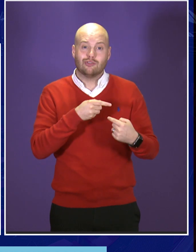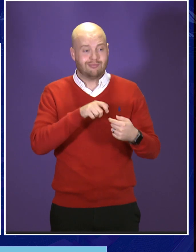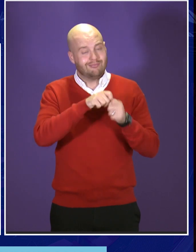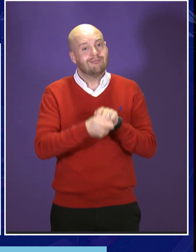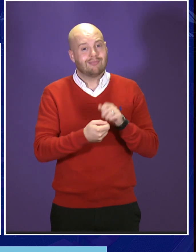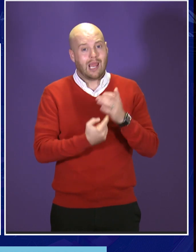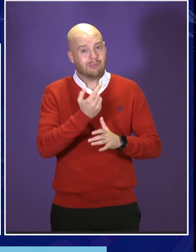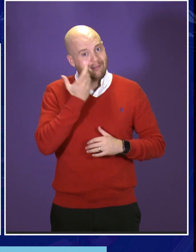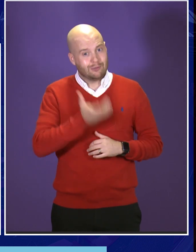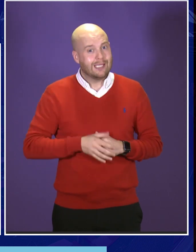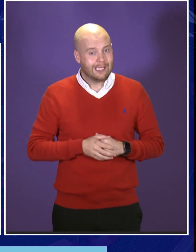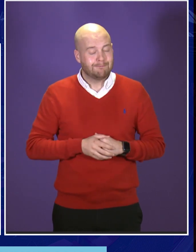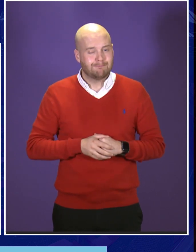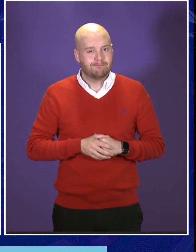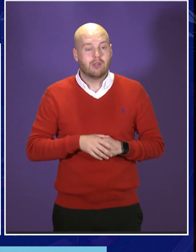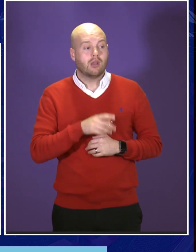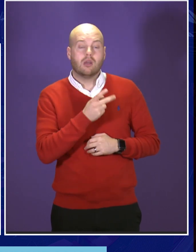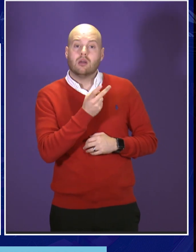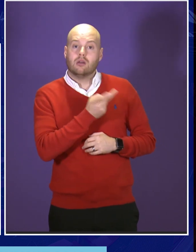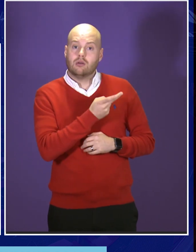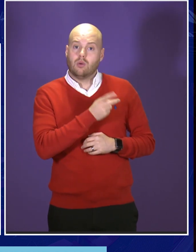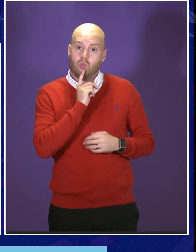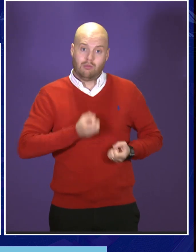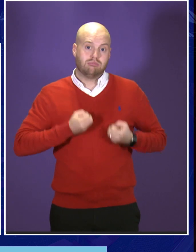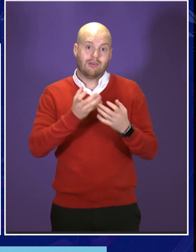and Feraz bring to you today 3 tales.